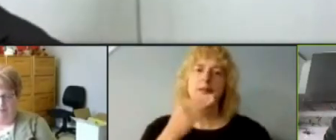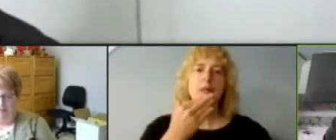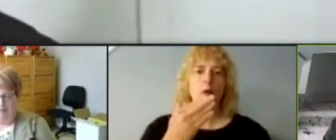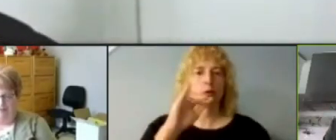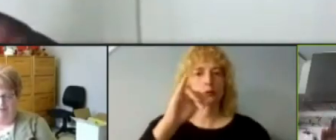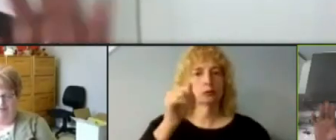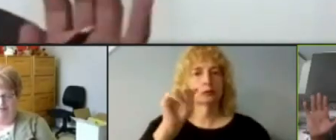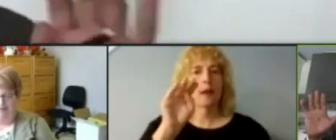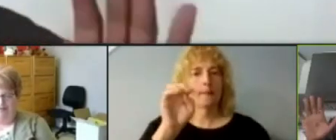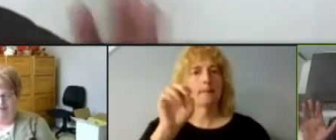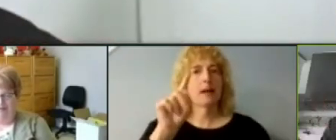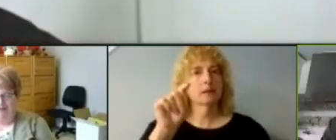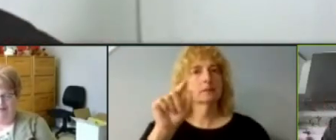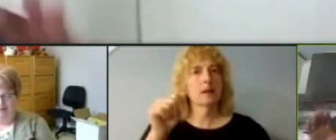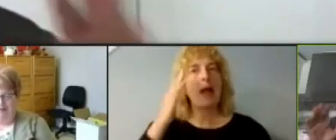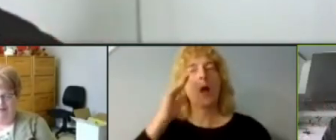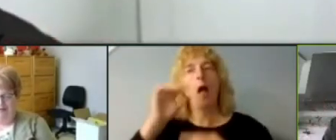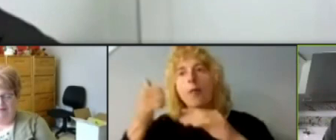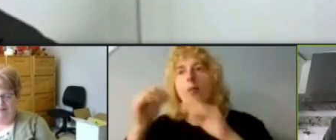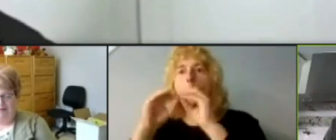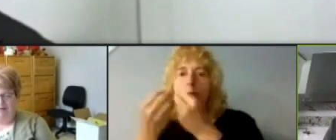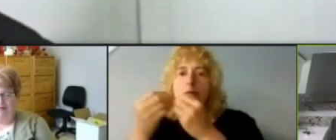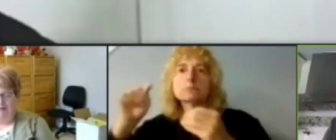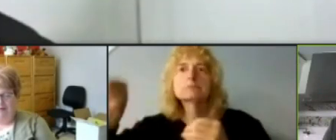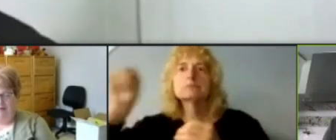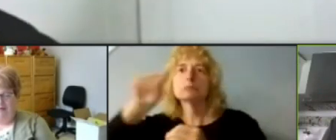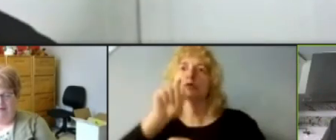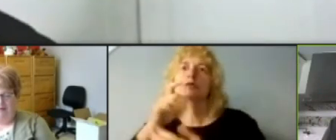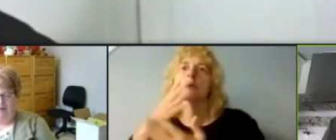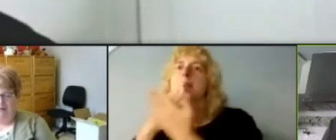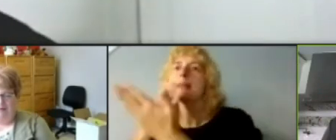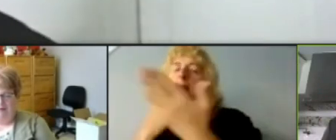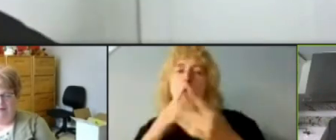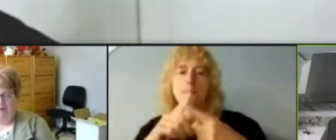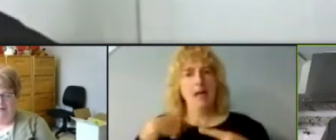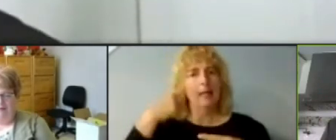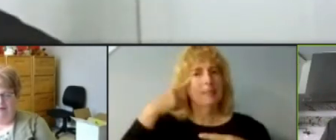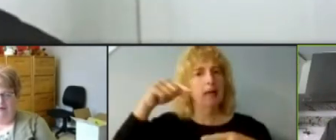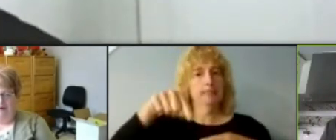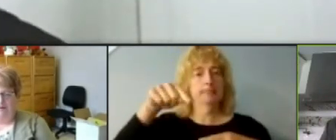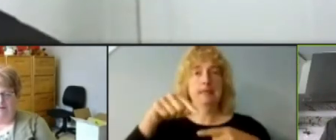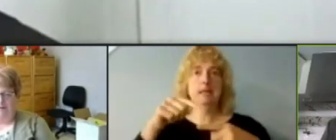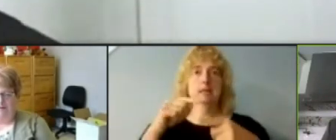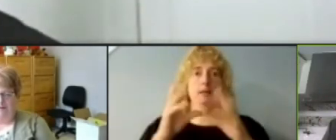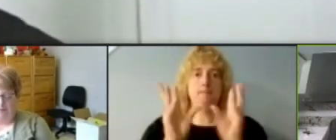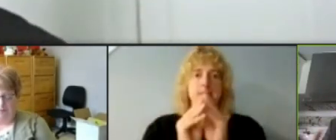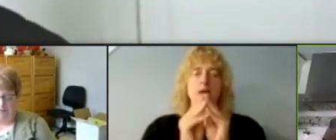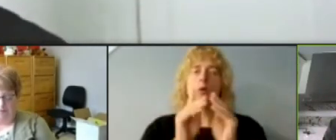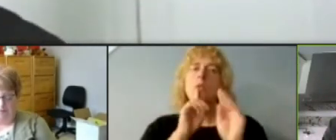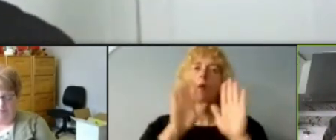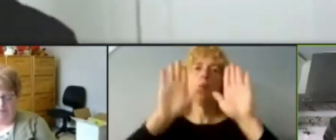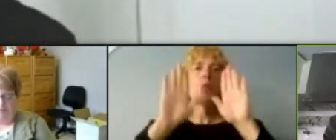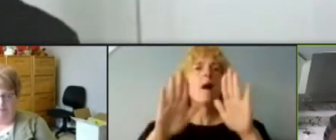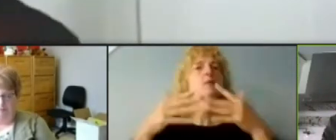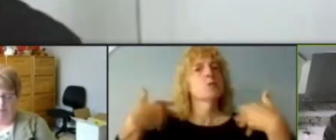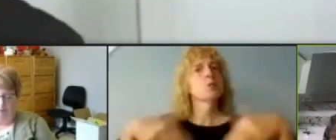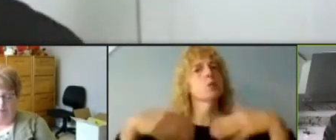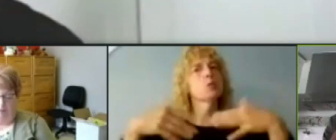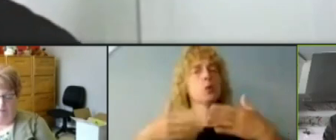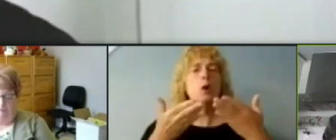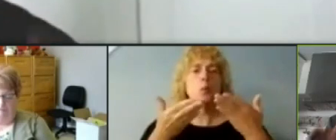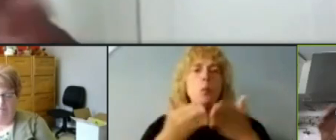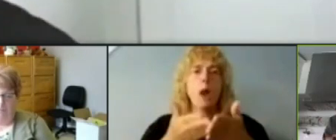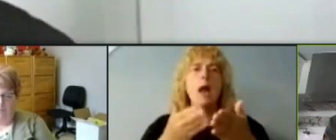should be thanking, but I just think this is an incredible forum and an excellent way for us to share what we're doing, so that there may be